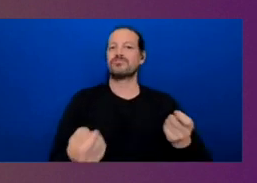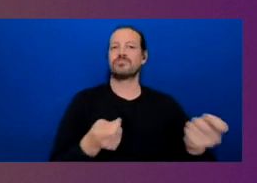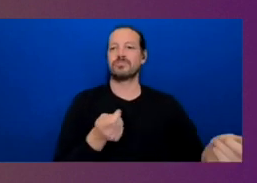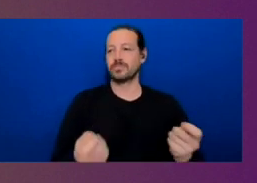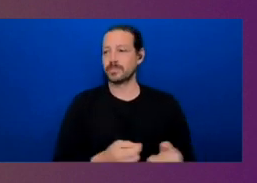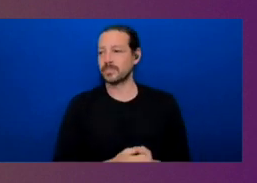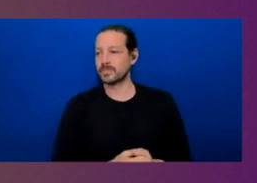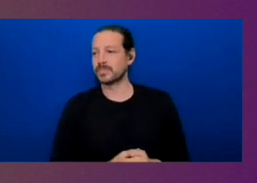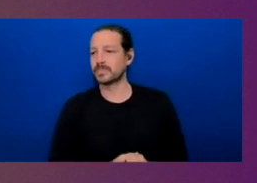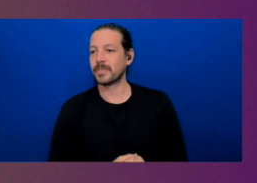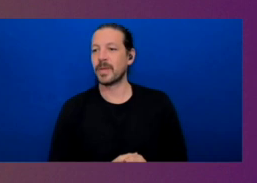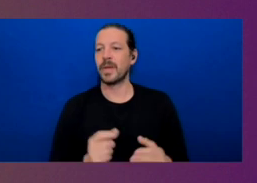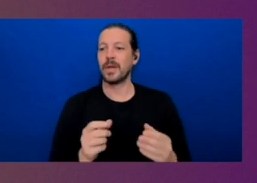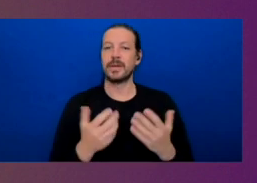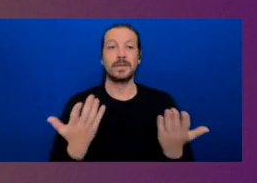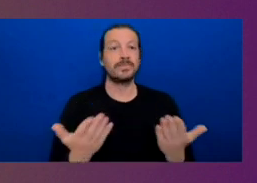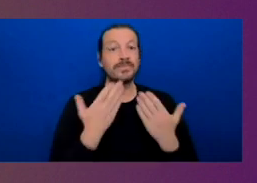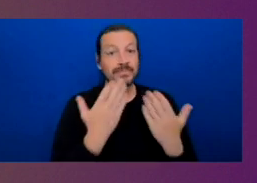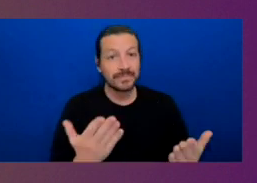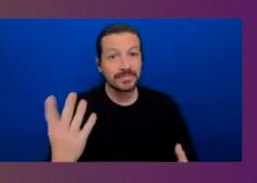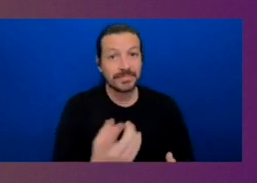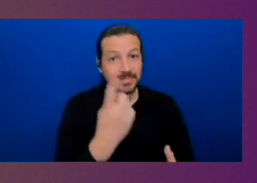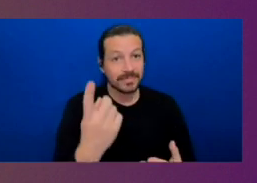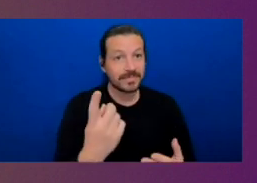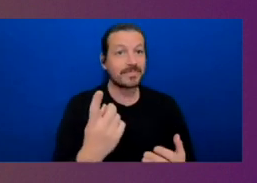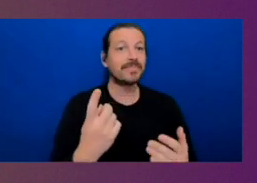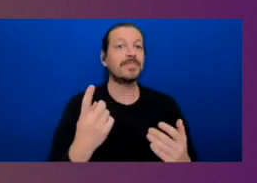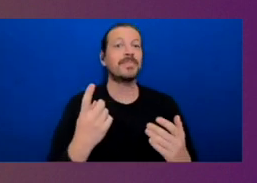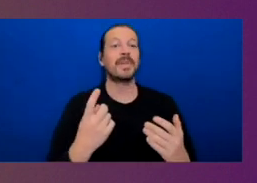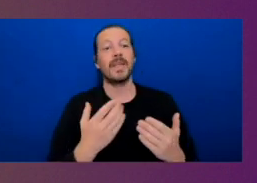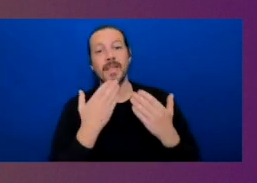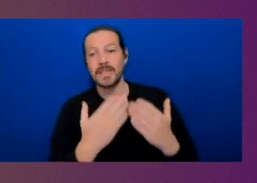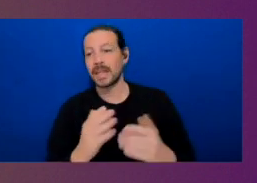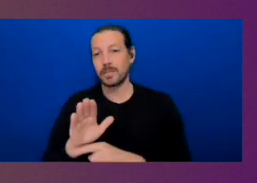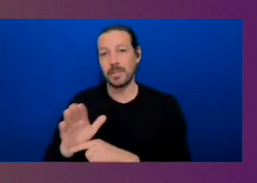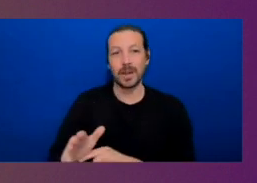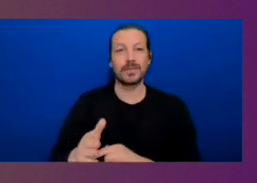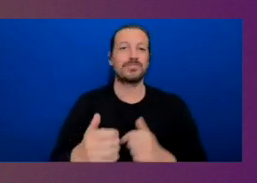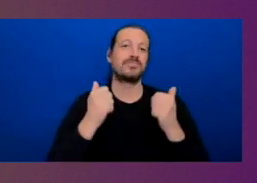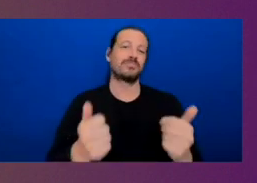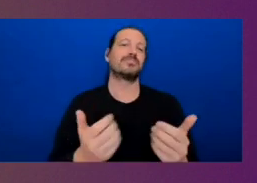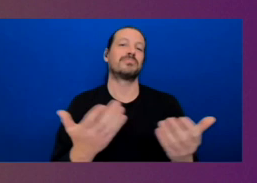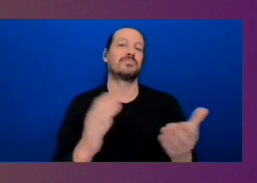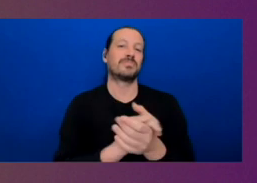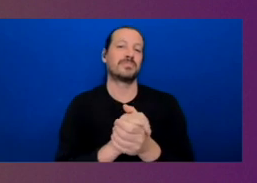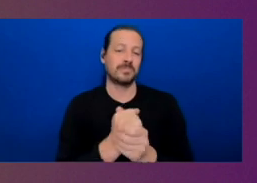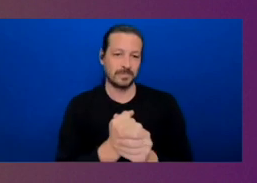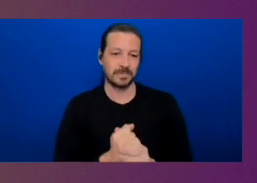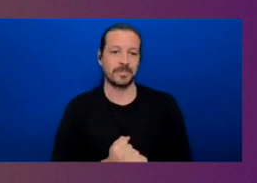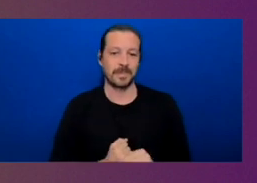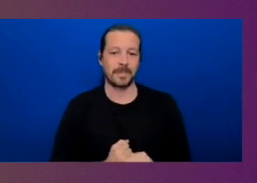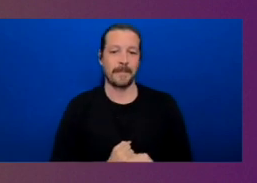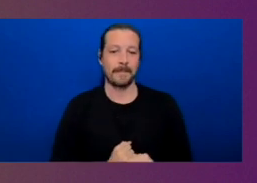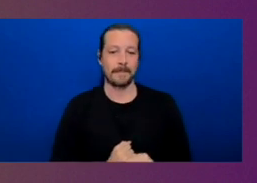session with you all. So thank you to everyone who's joined us today, and thanks again to our panelists. Really do appreciate your